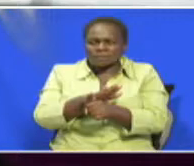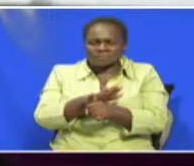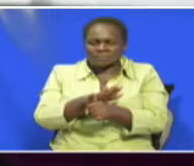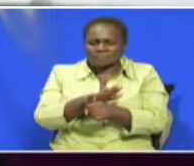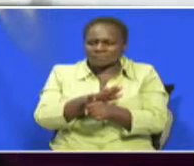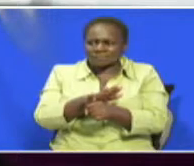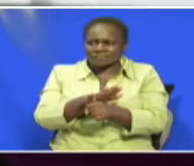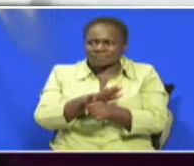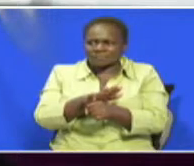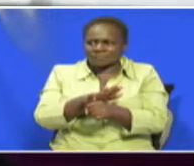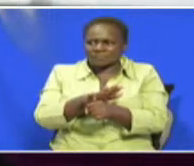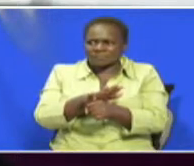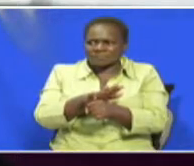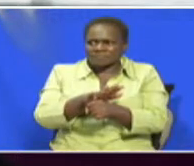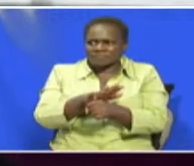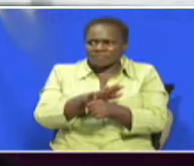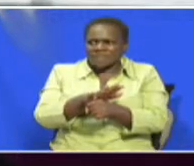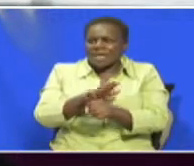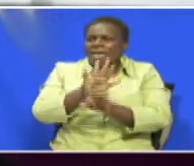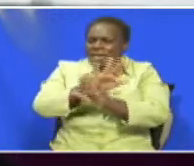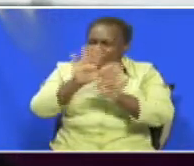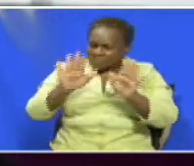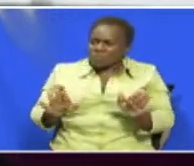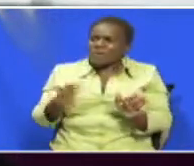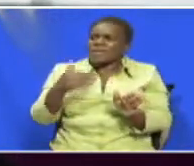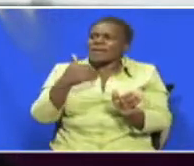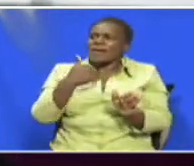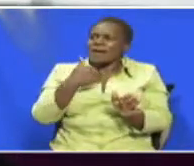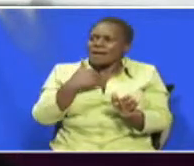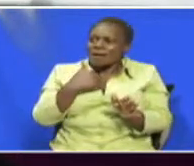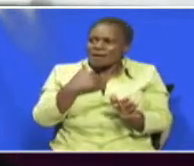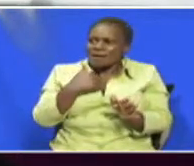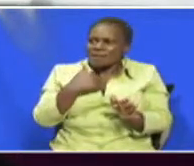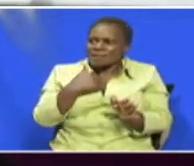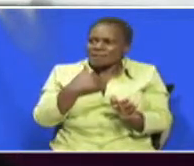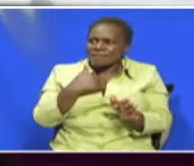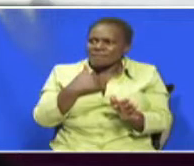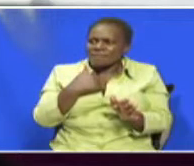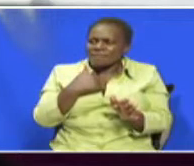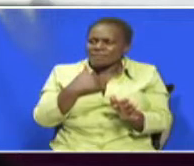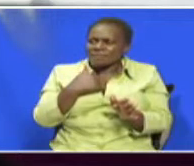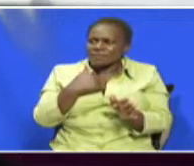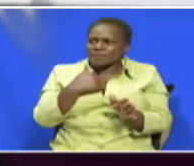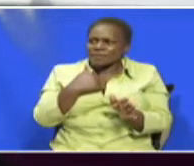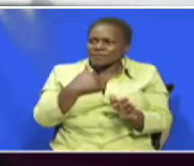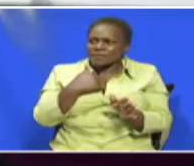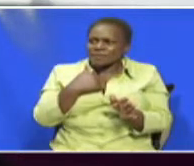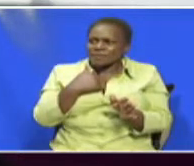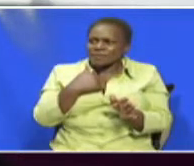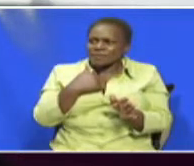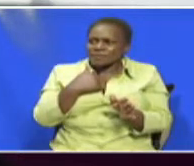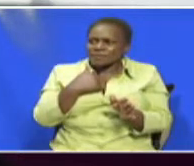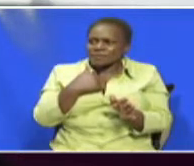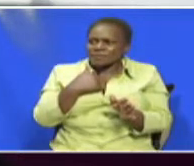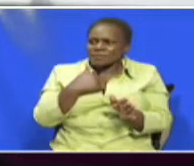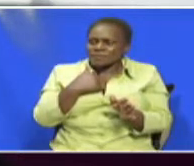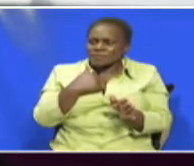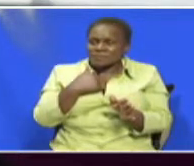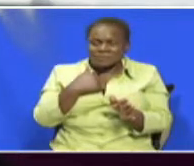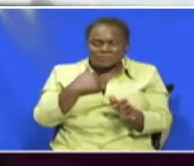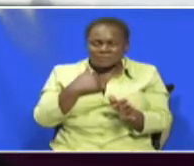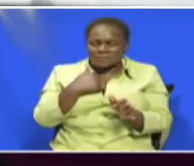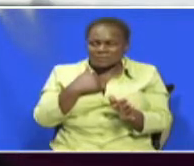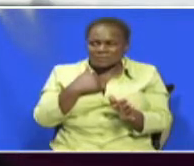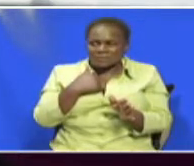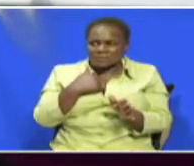others, because everybody has a right to have an ambition to become the president of the Republic of Kenya. So if the Oka people